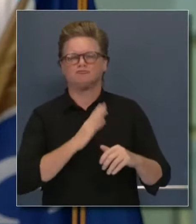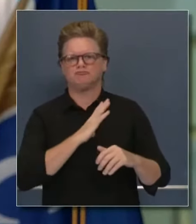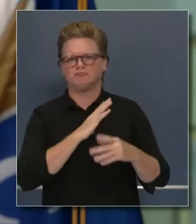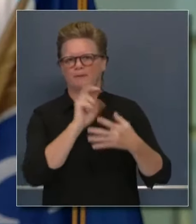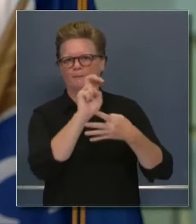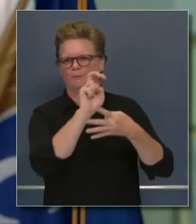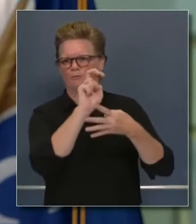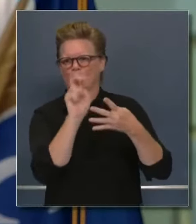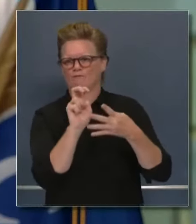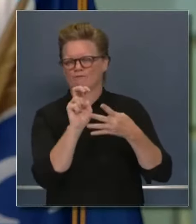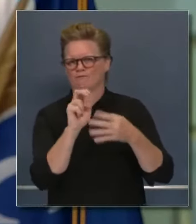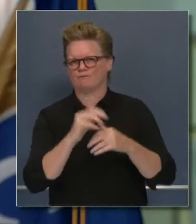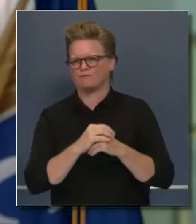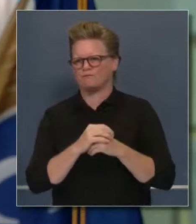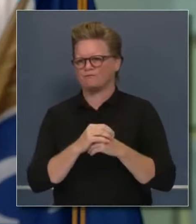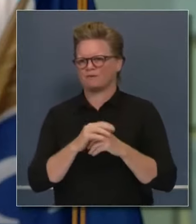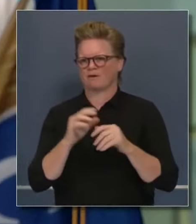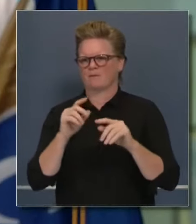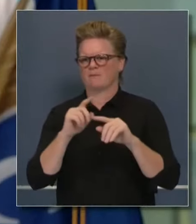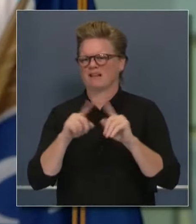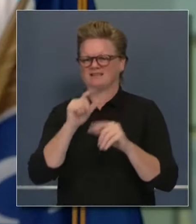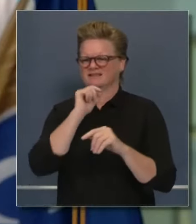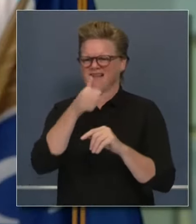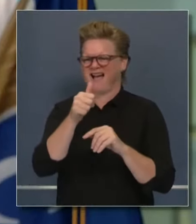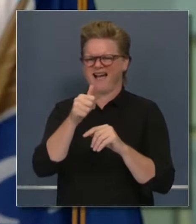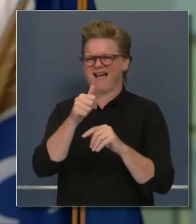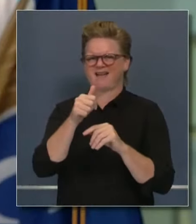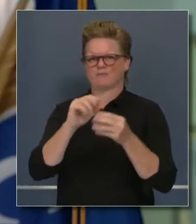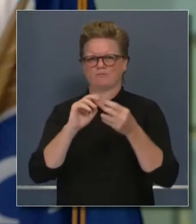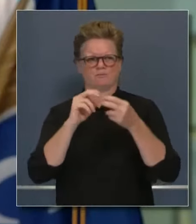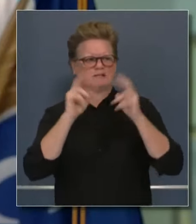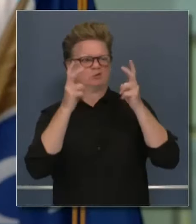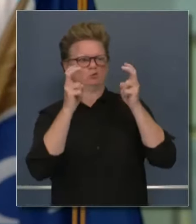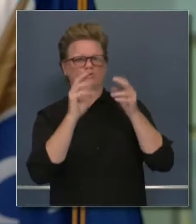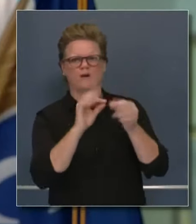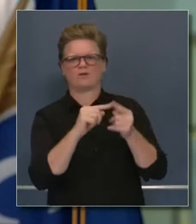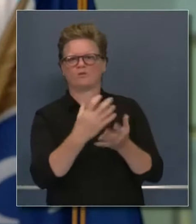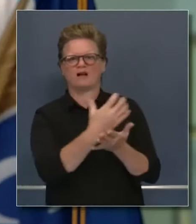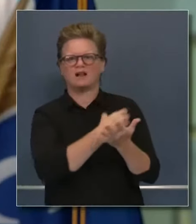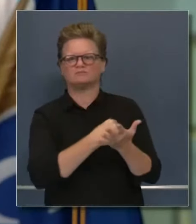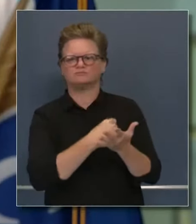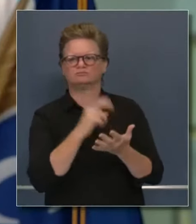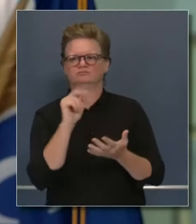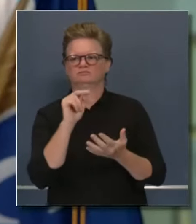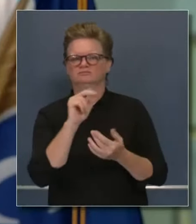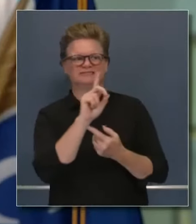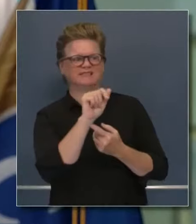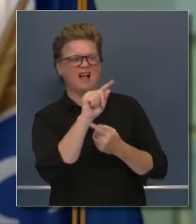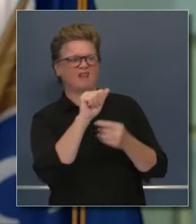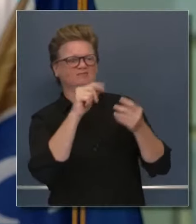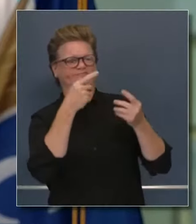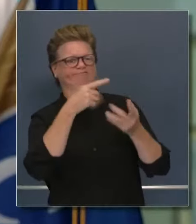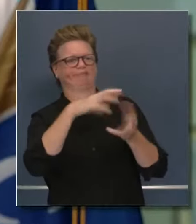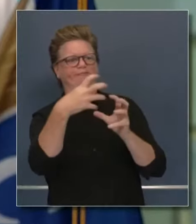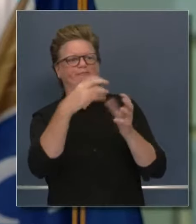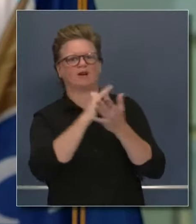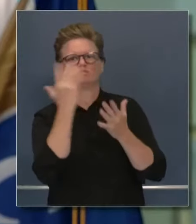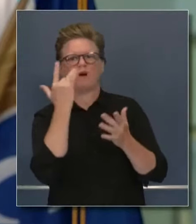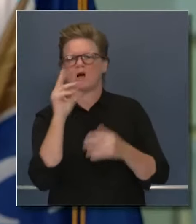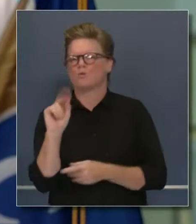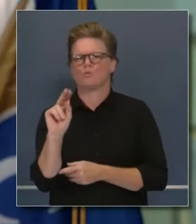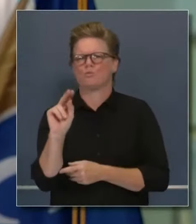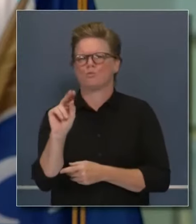data collection issue or that we have problematic data. It is really looking at a point in time when the data is